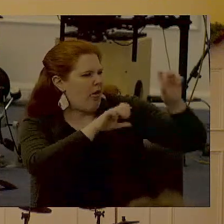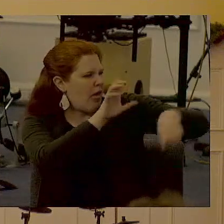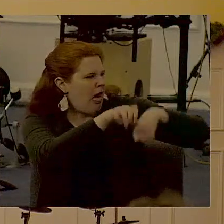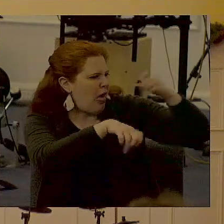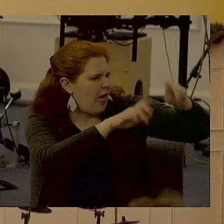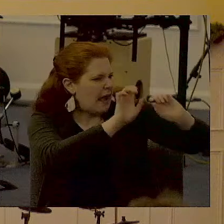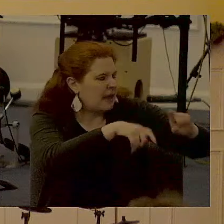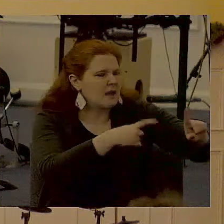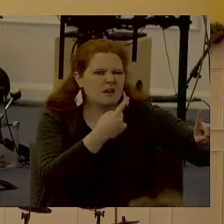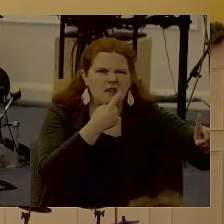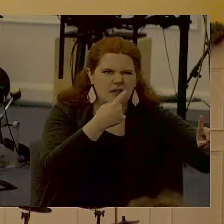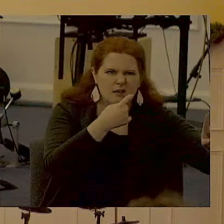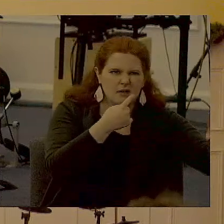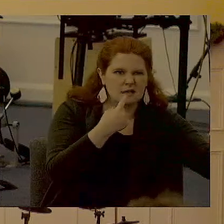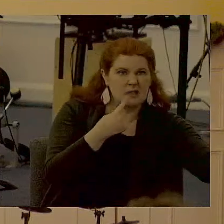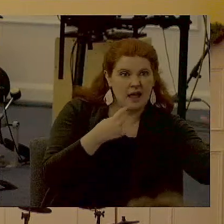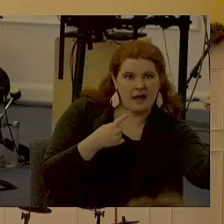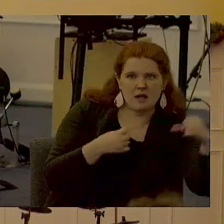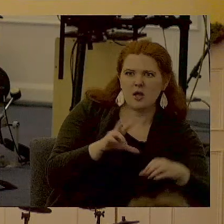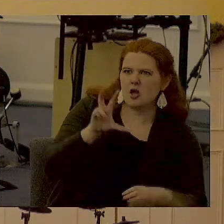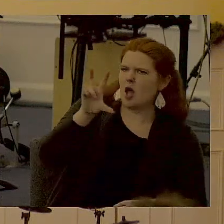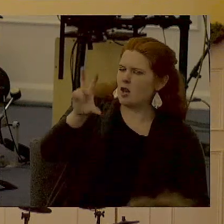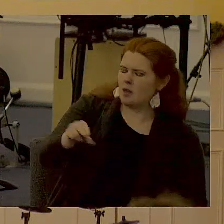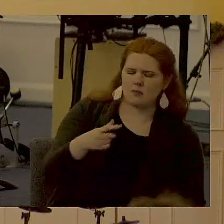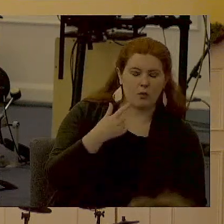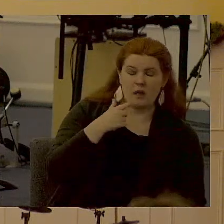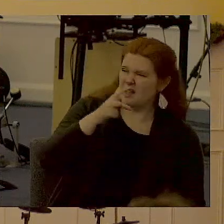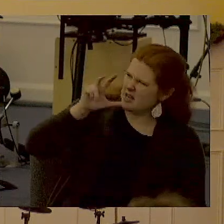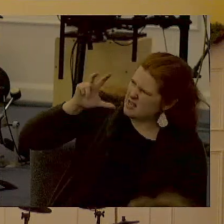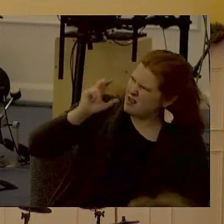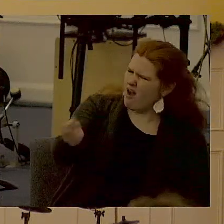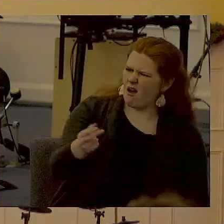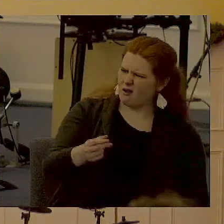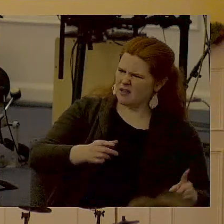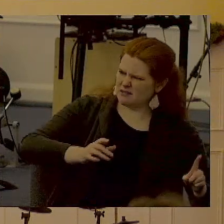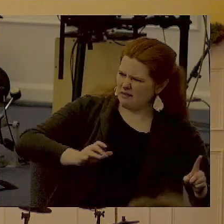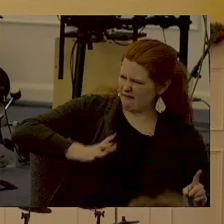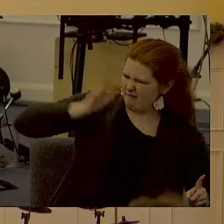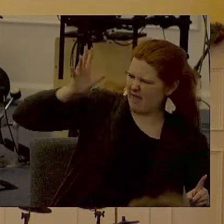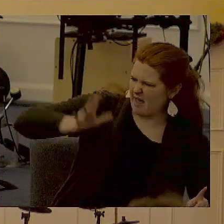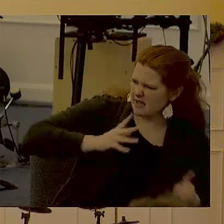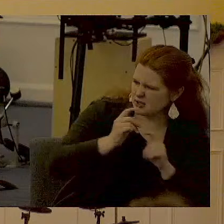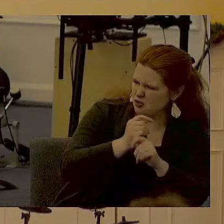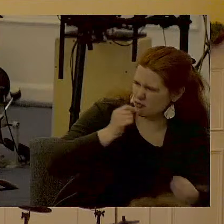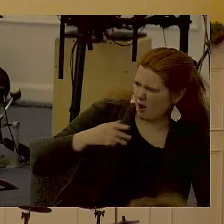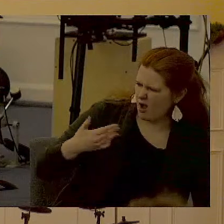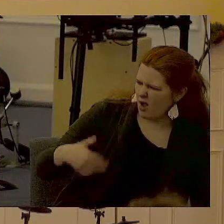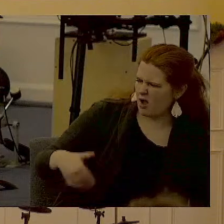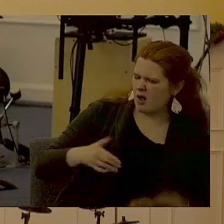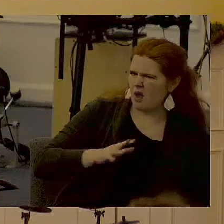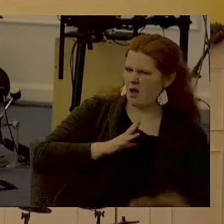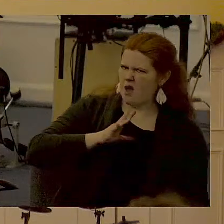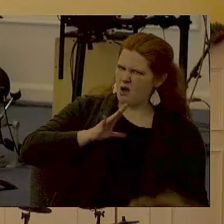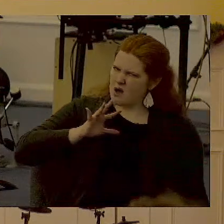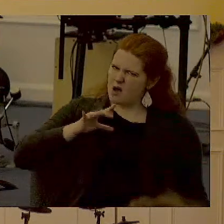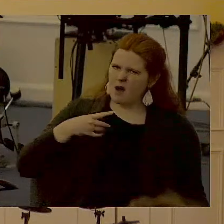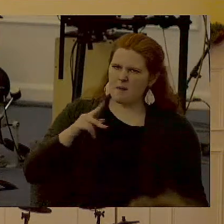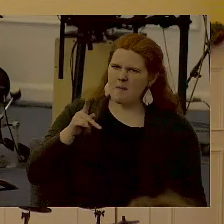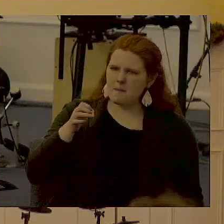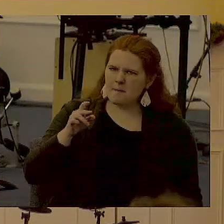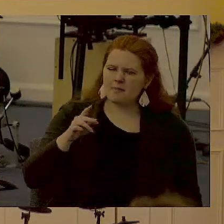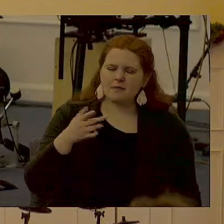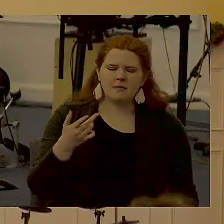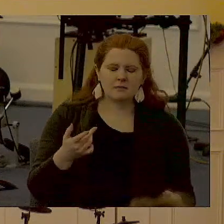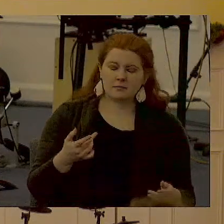yes. The answer is going to be forget my phone number. Because that's really not what these kinds of pickup trucks are for. More